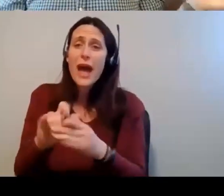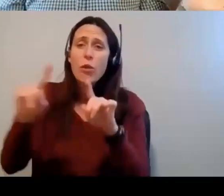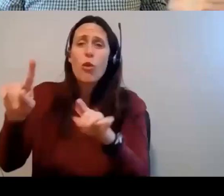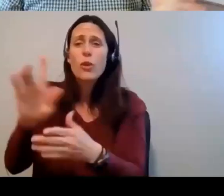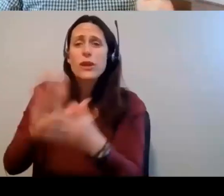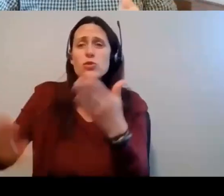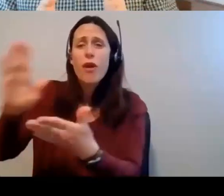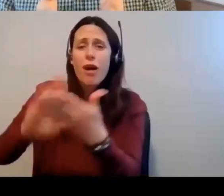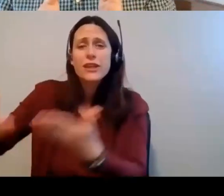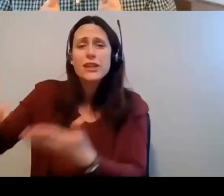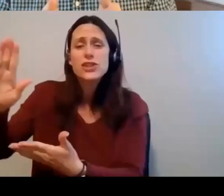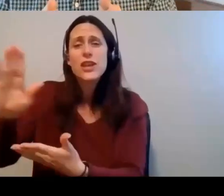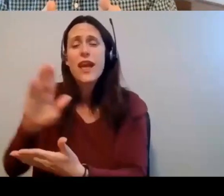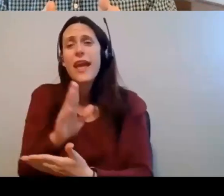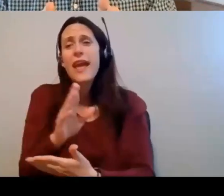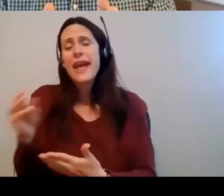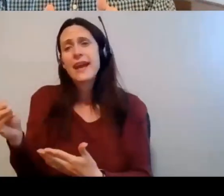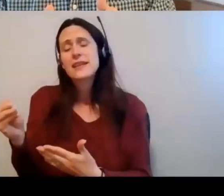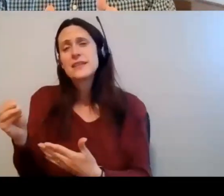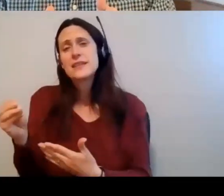the last 14 months.